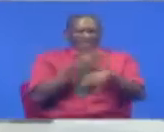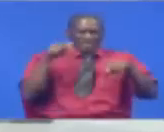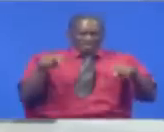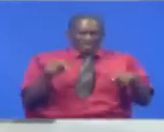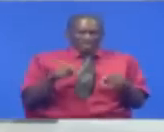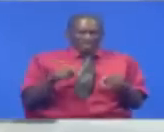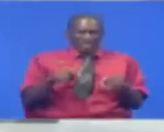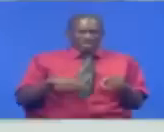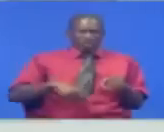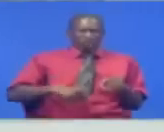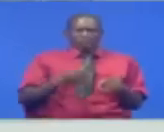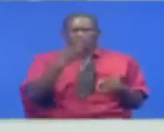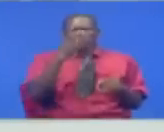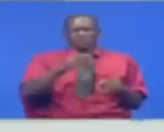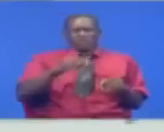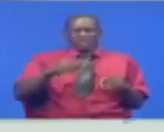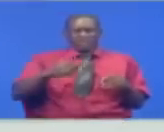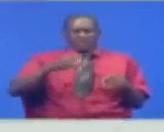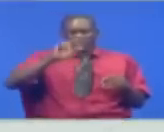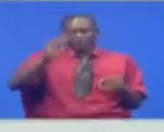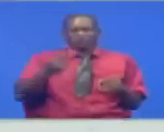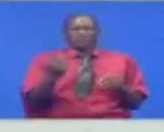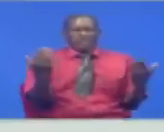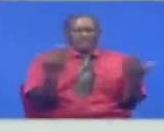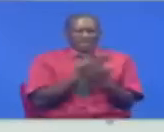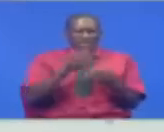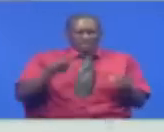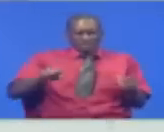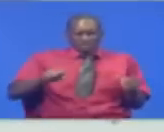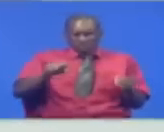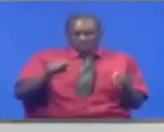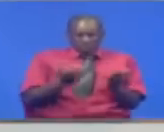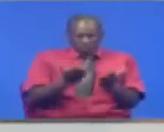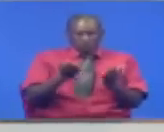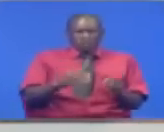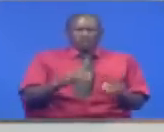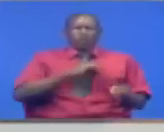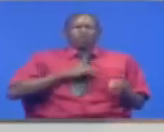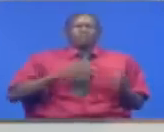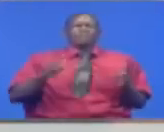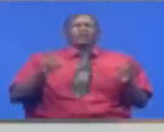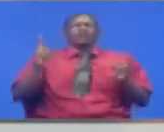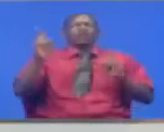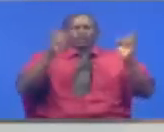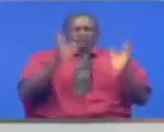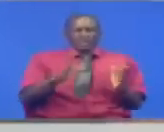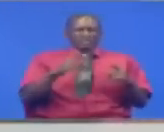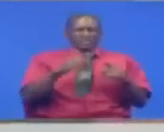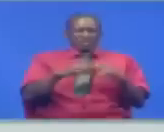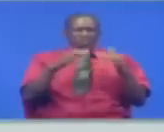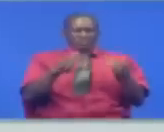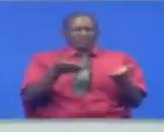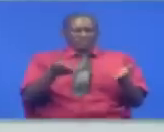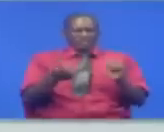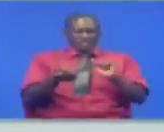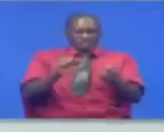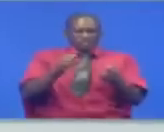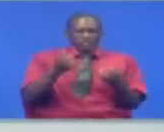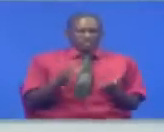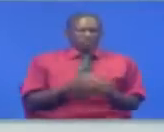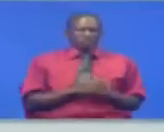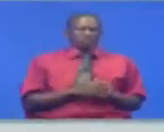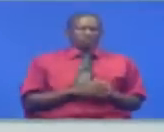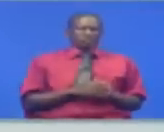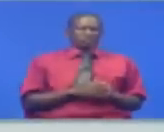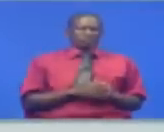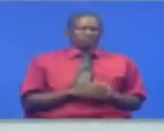20K per night. While the boats have largely been owned by foreigners, but the tide is changing.